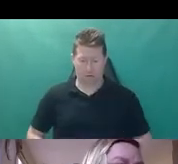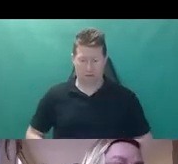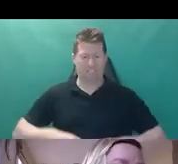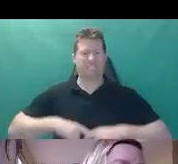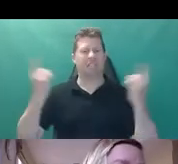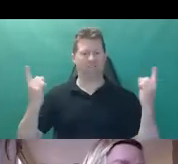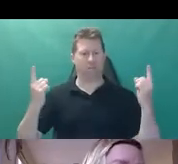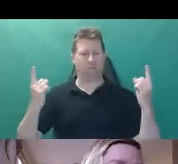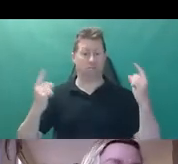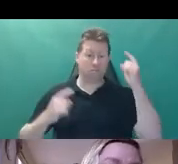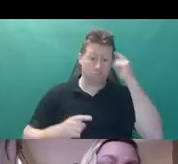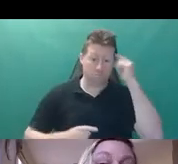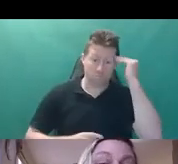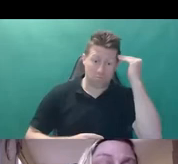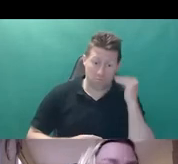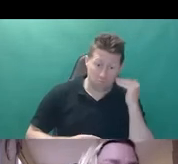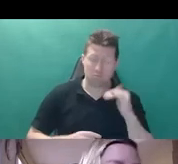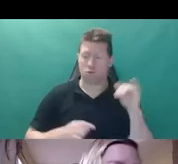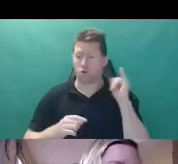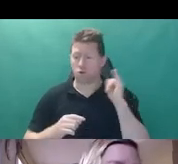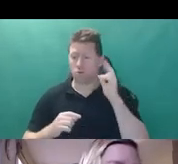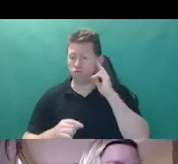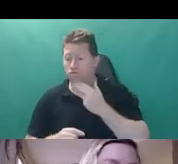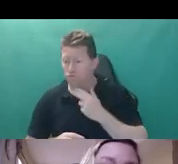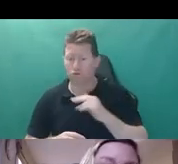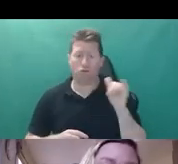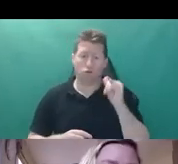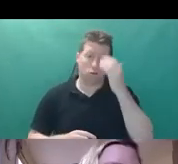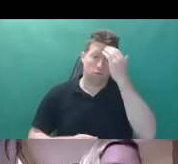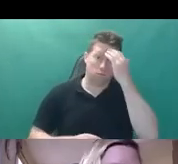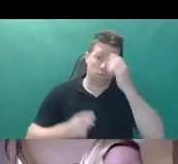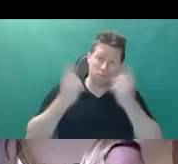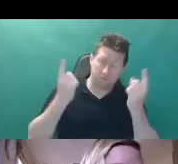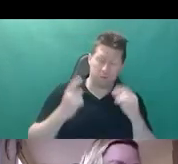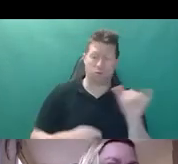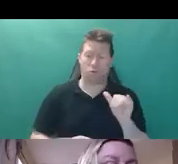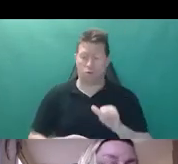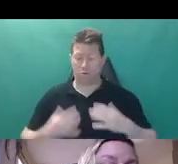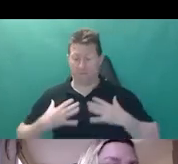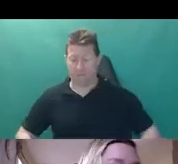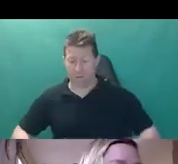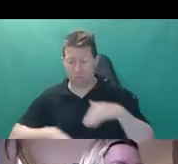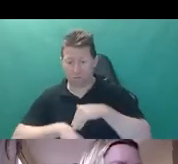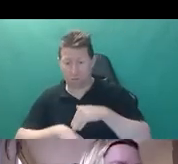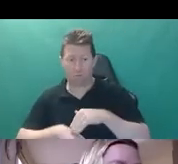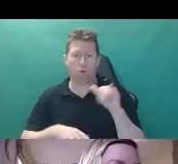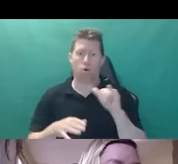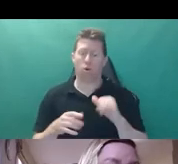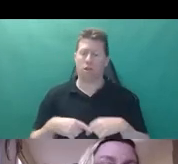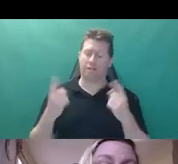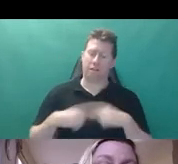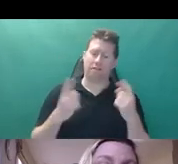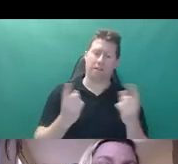or an intellectual disability or someone with neurodiversity as Judy will be focusing on next or someone with a sensory disability